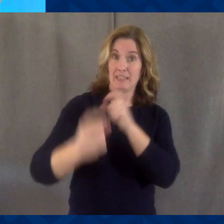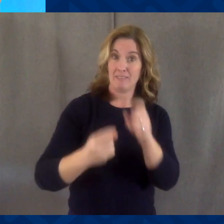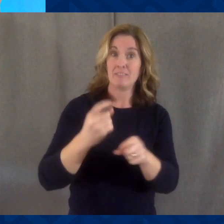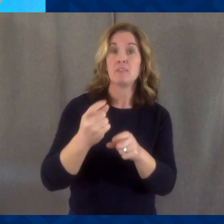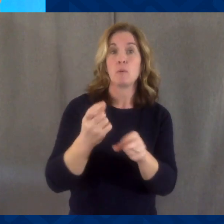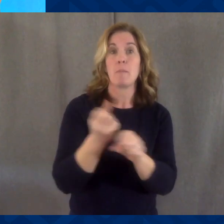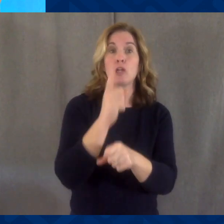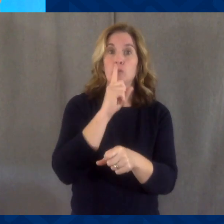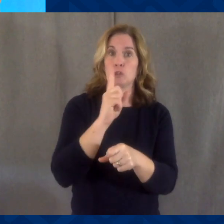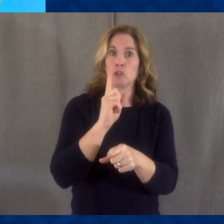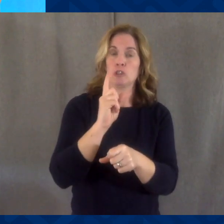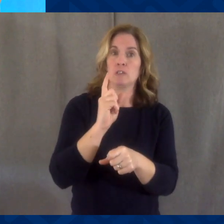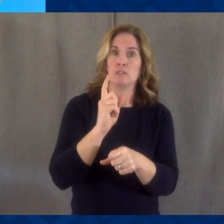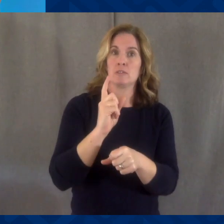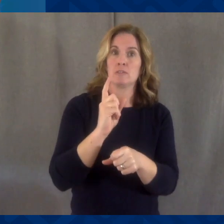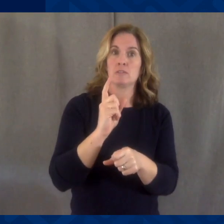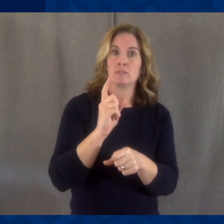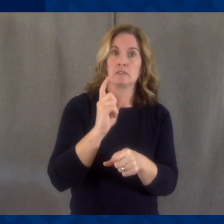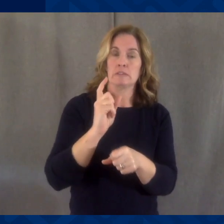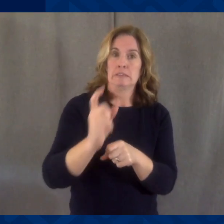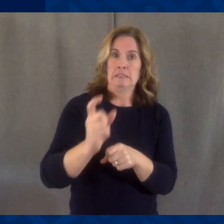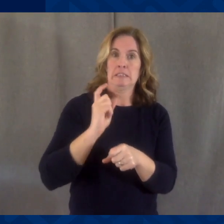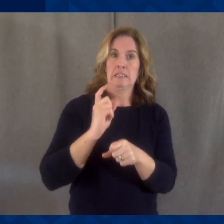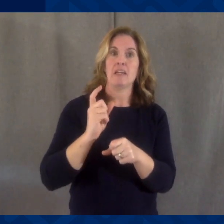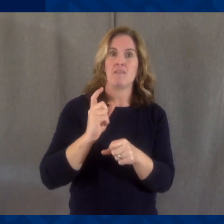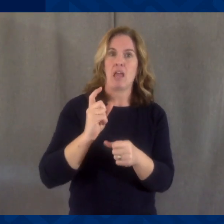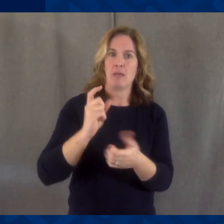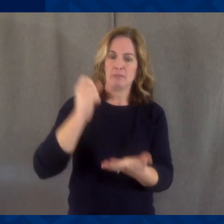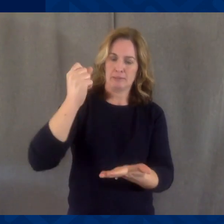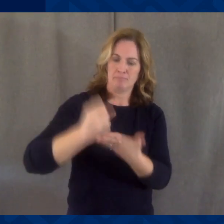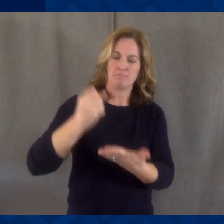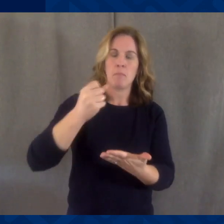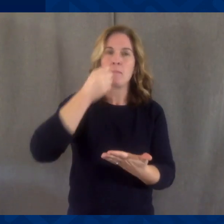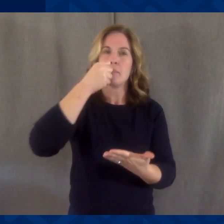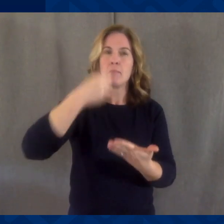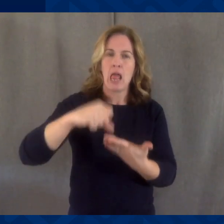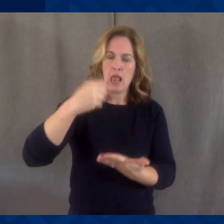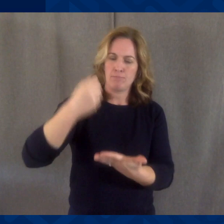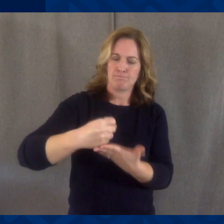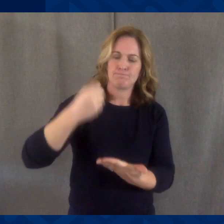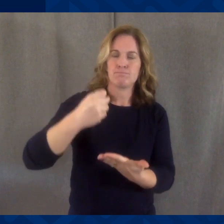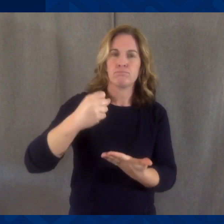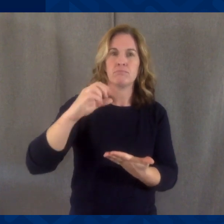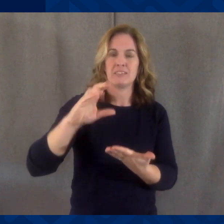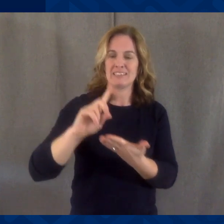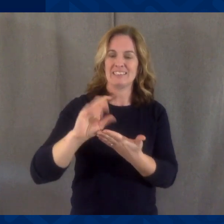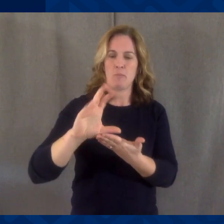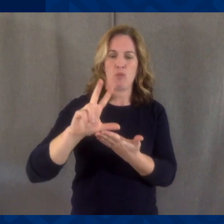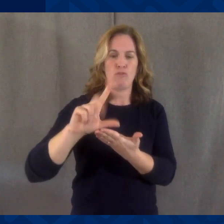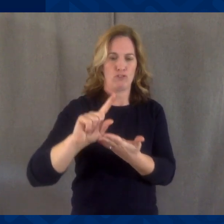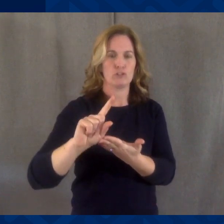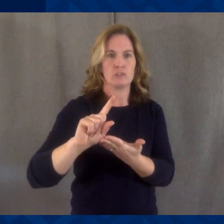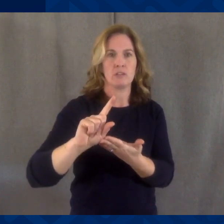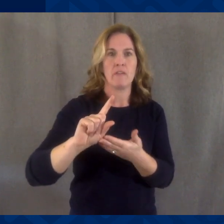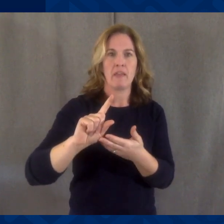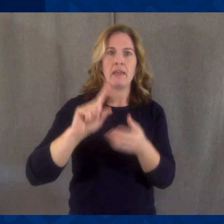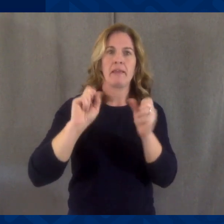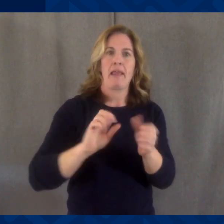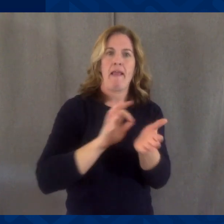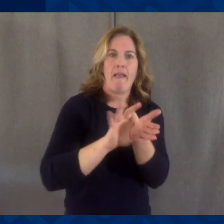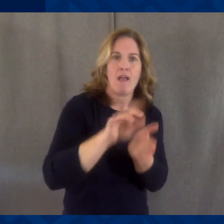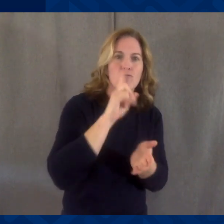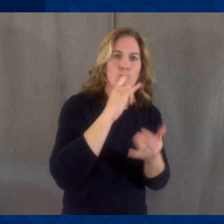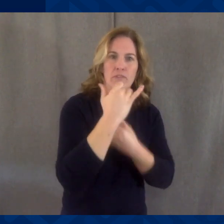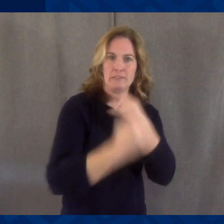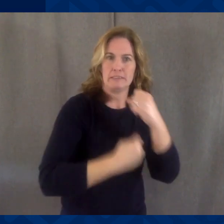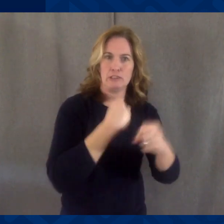also postmarked by December 31st. And so we're incredibly grateful for the way that our church continues